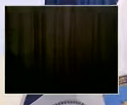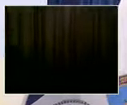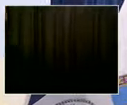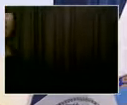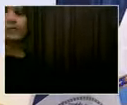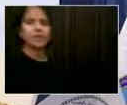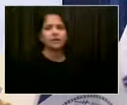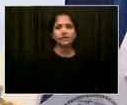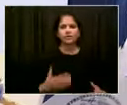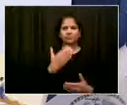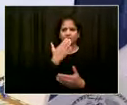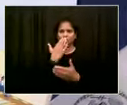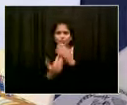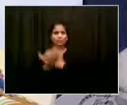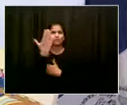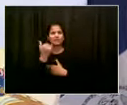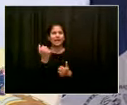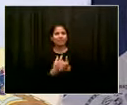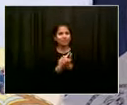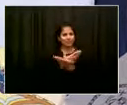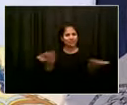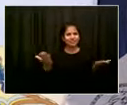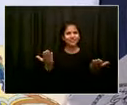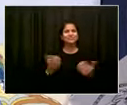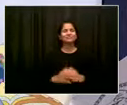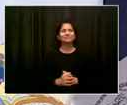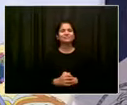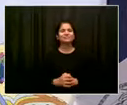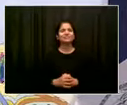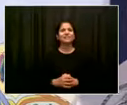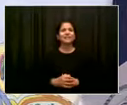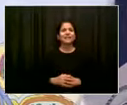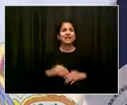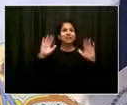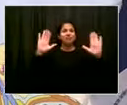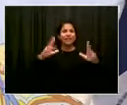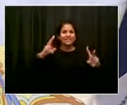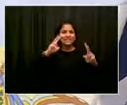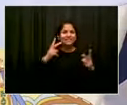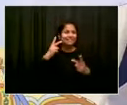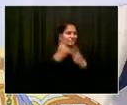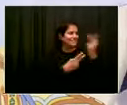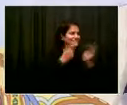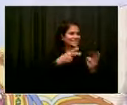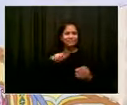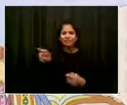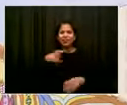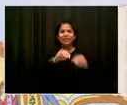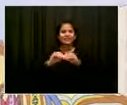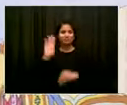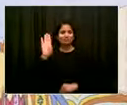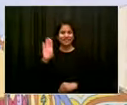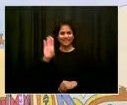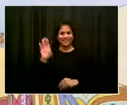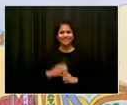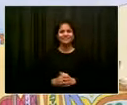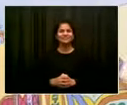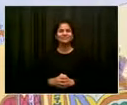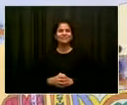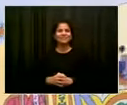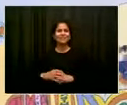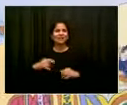just really a great time this week, getting around different parts of Brooklyn and telling people things that we're doing to improve the lives of Brooklynites and all